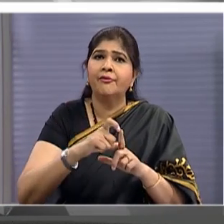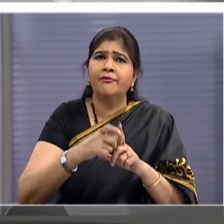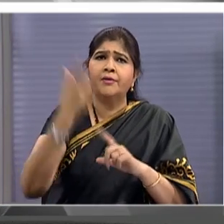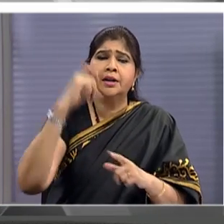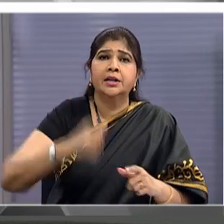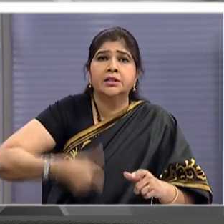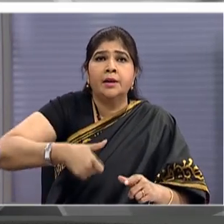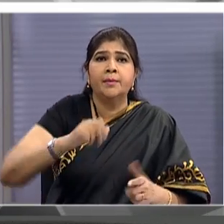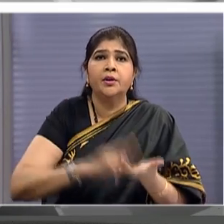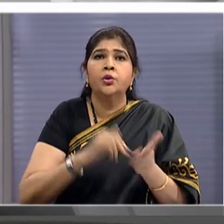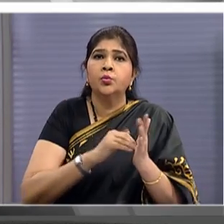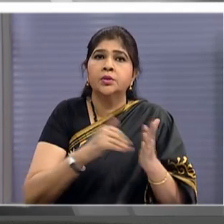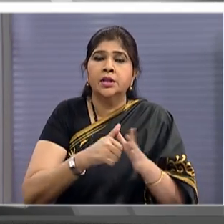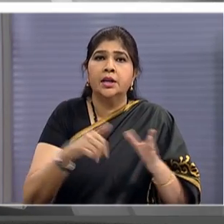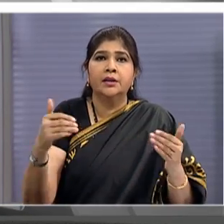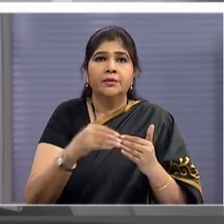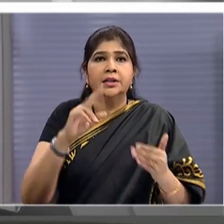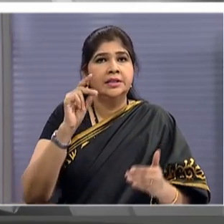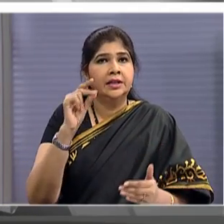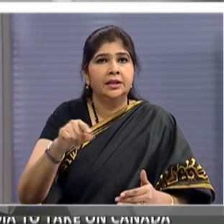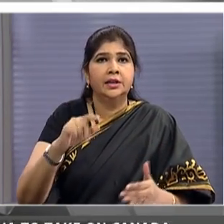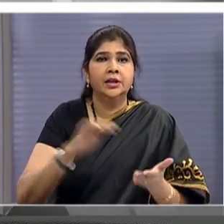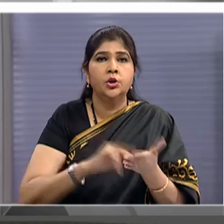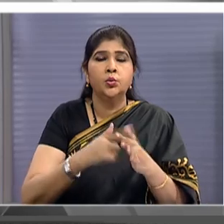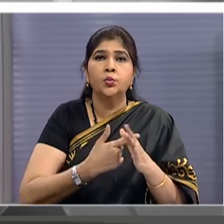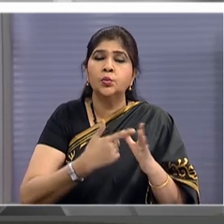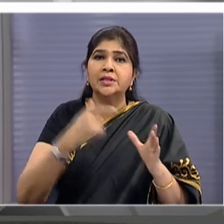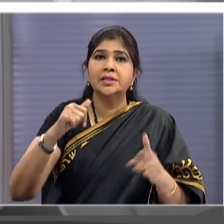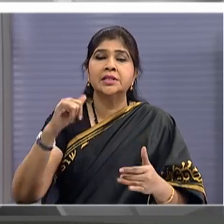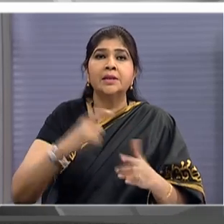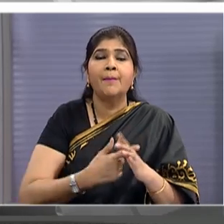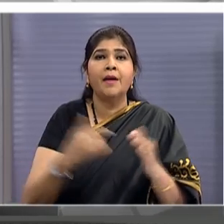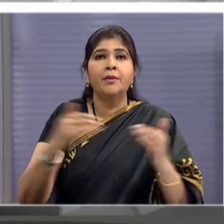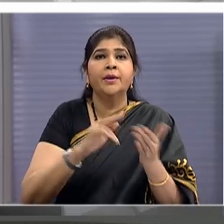today's other matches, Japan will meet New Zealand while Australia will play Pakistan.